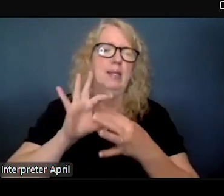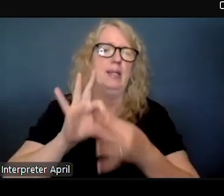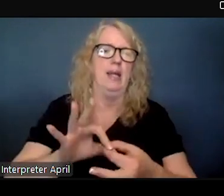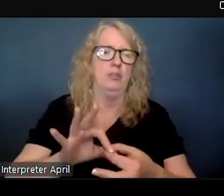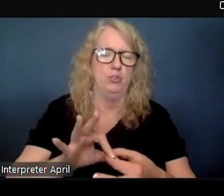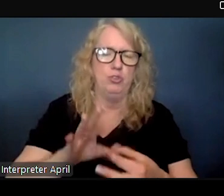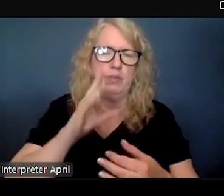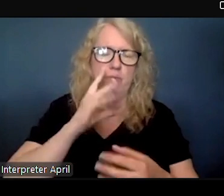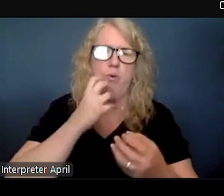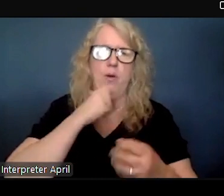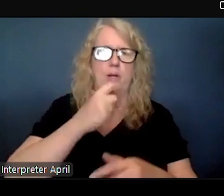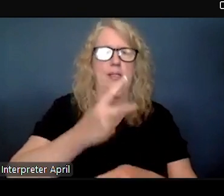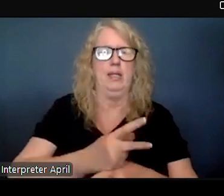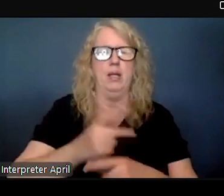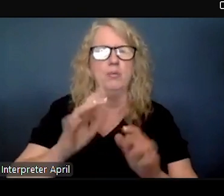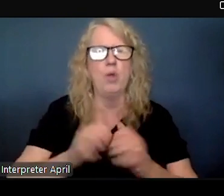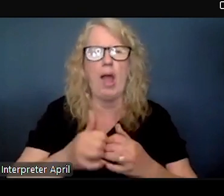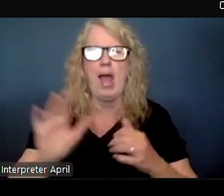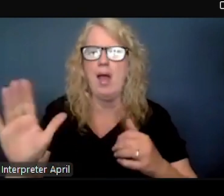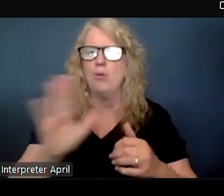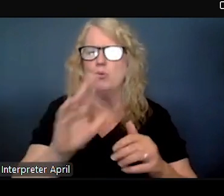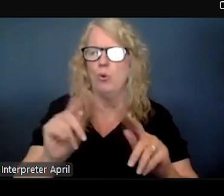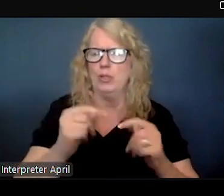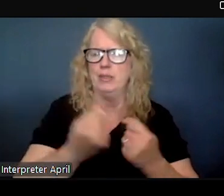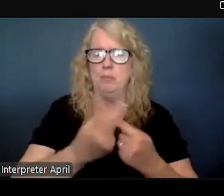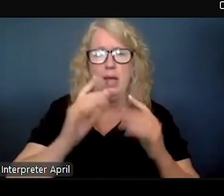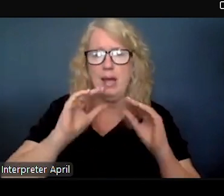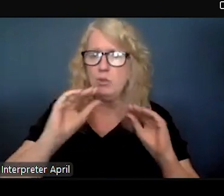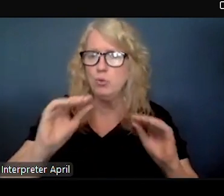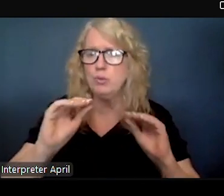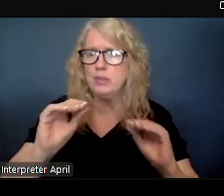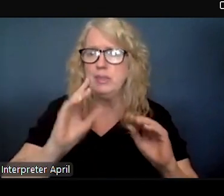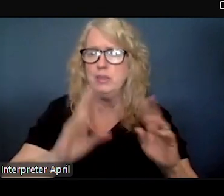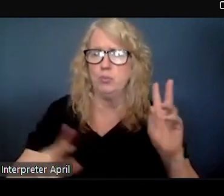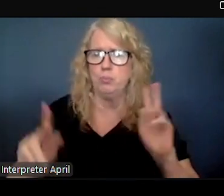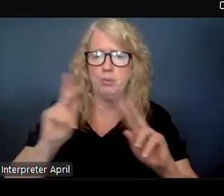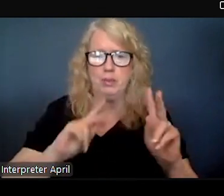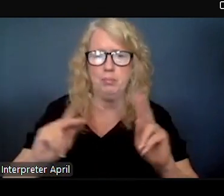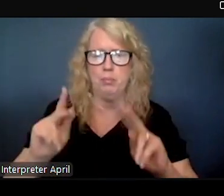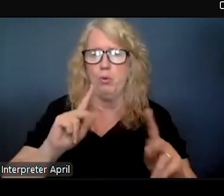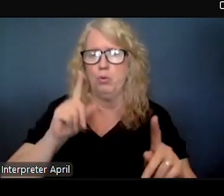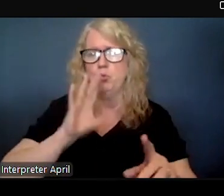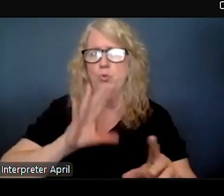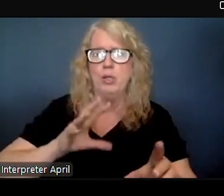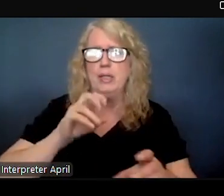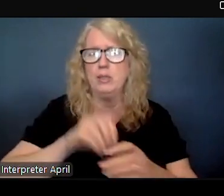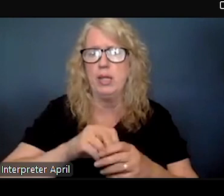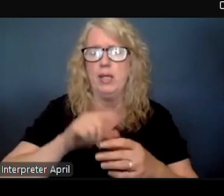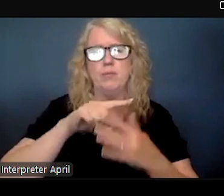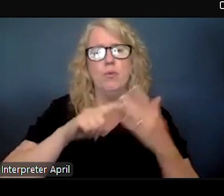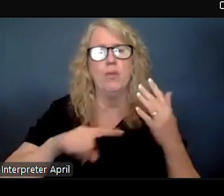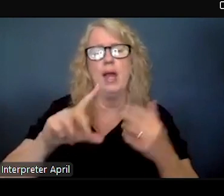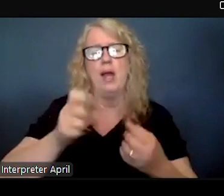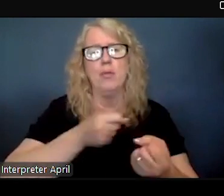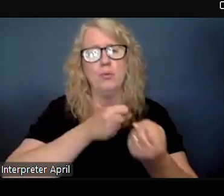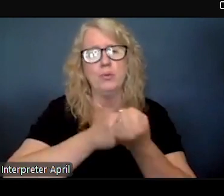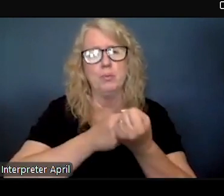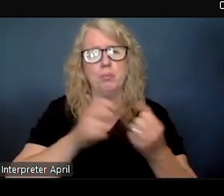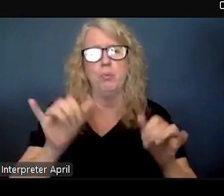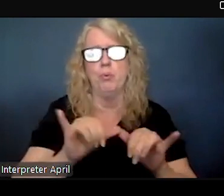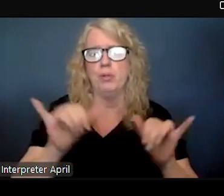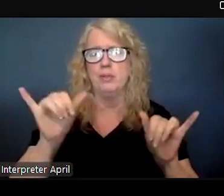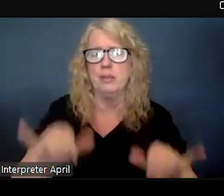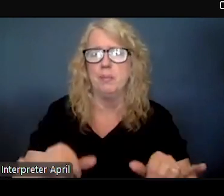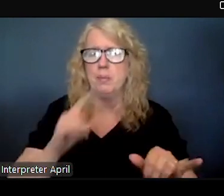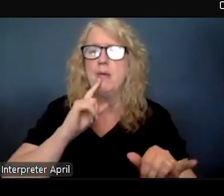care. How do you guys and your teams teach people to engage with those other support systems and